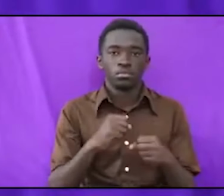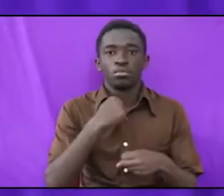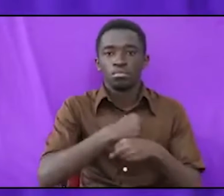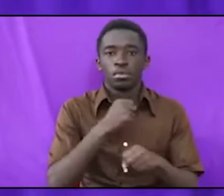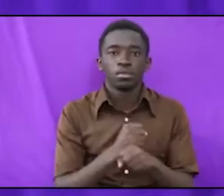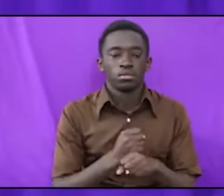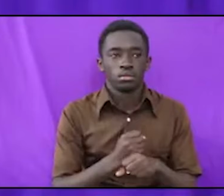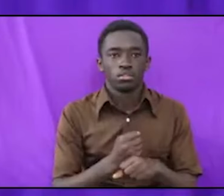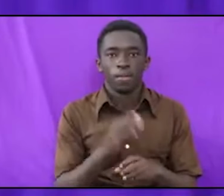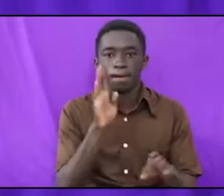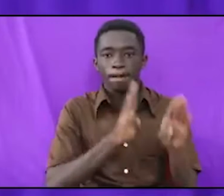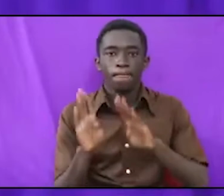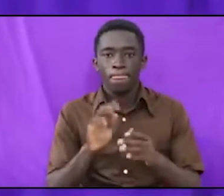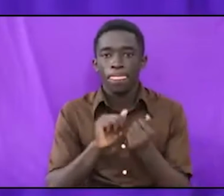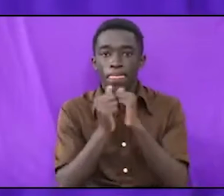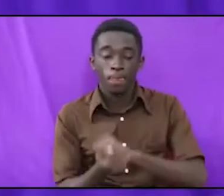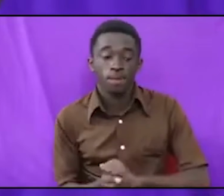very clear that the food